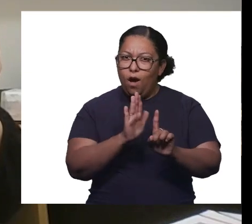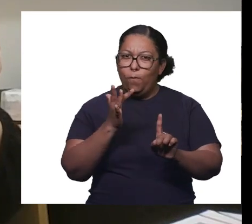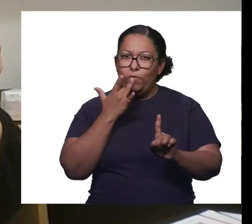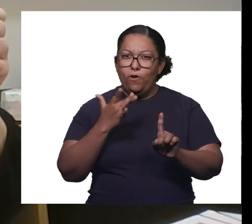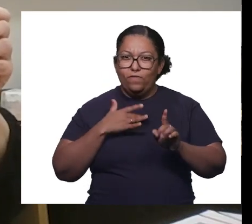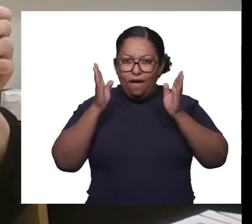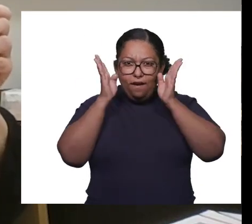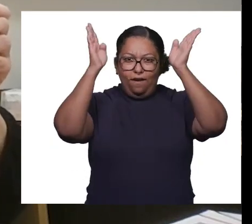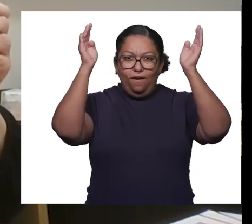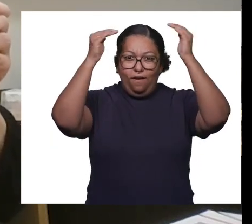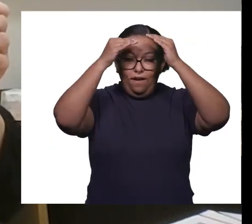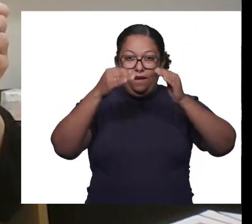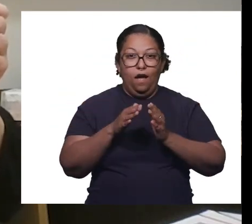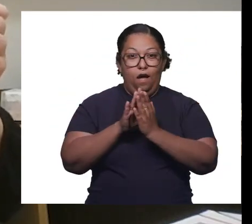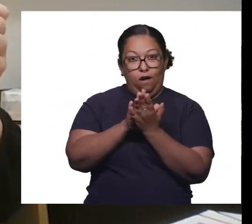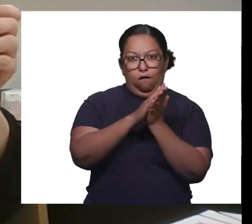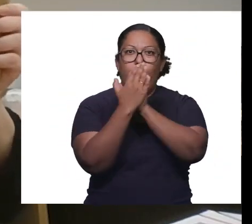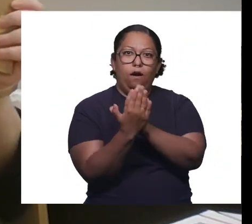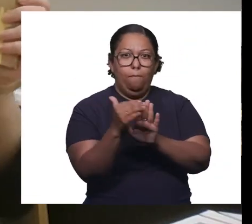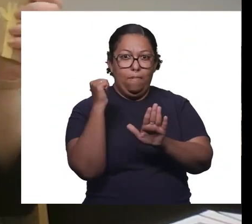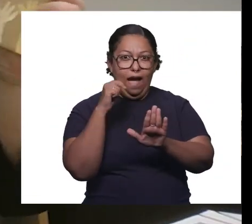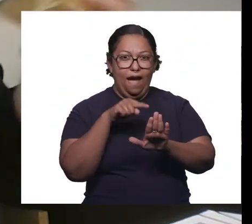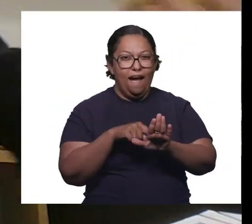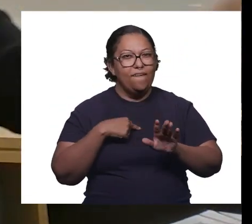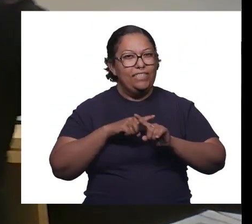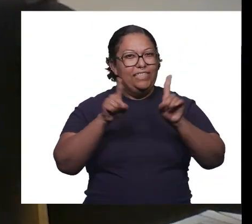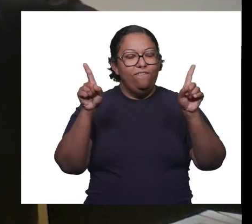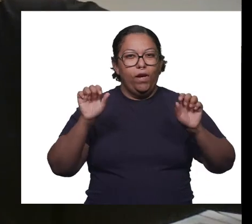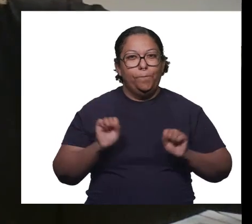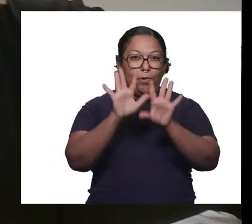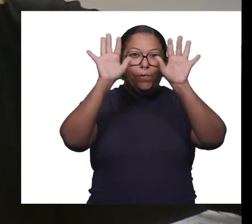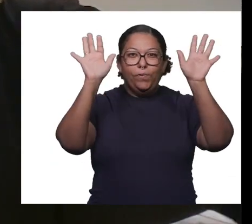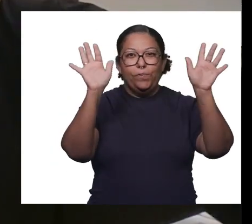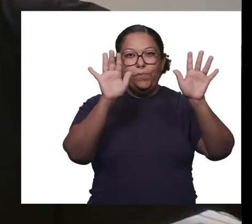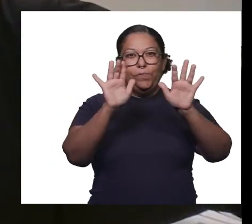all these great little confetti pieces up in the air with these little hands.